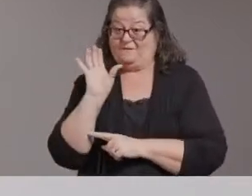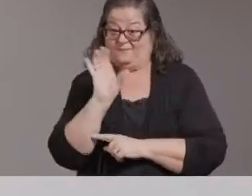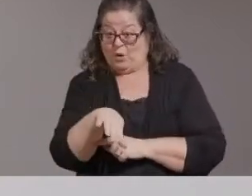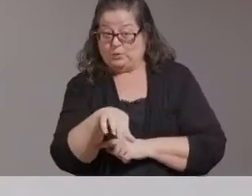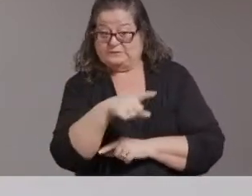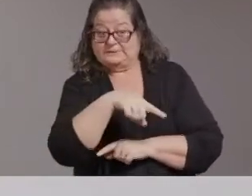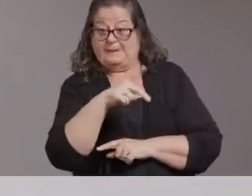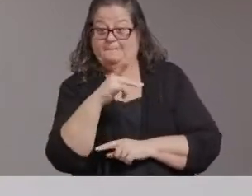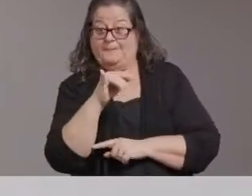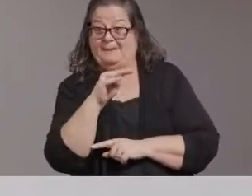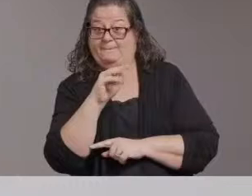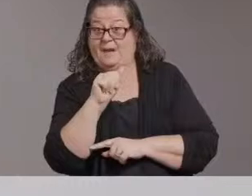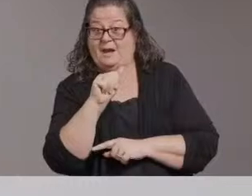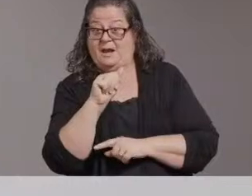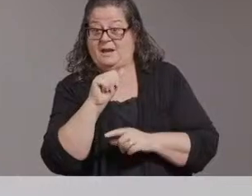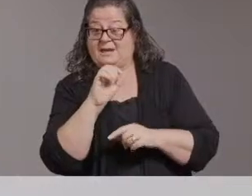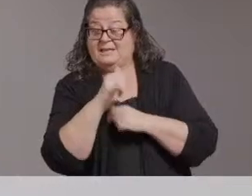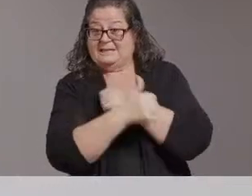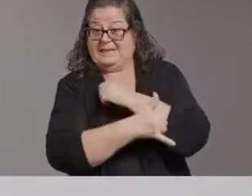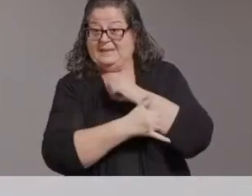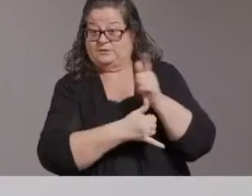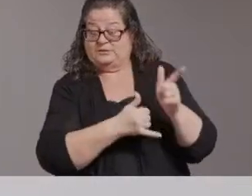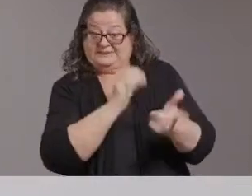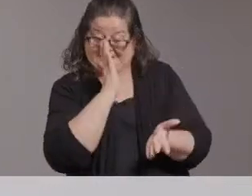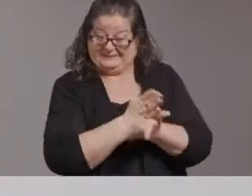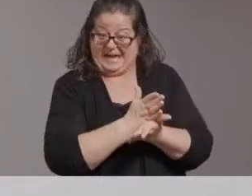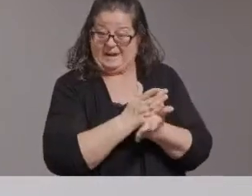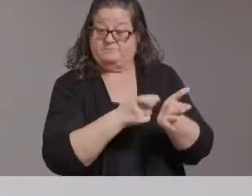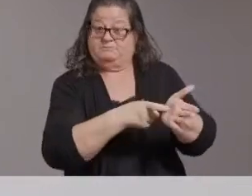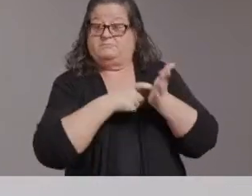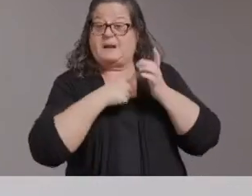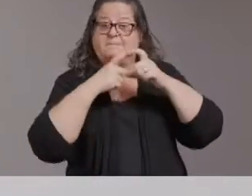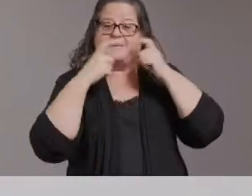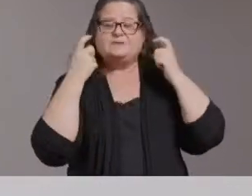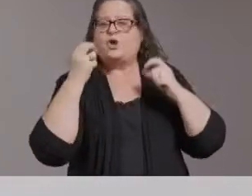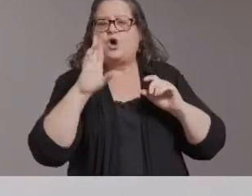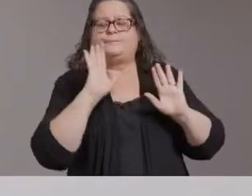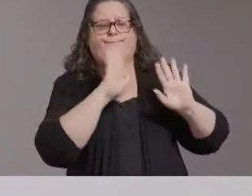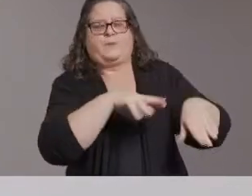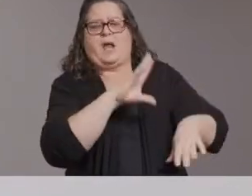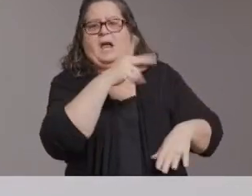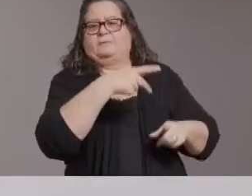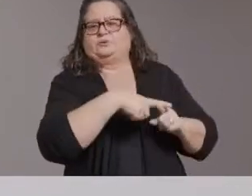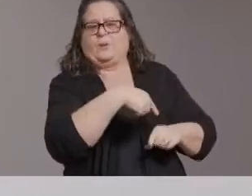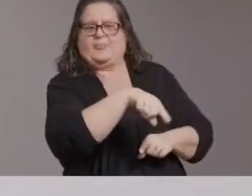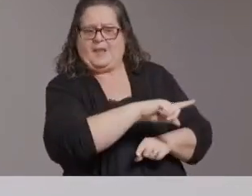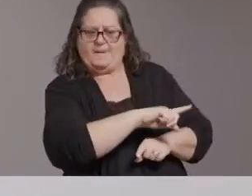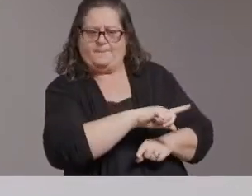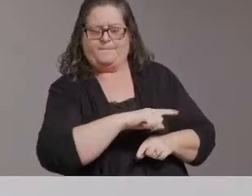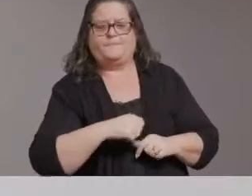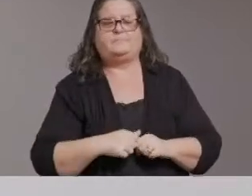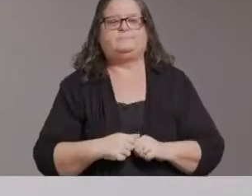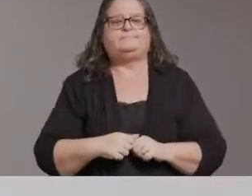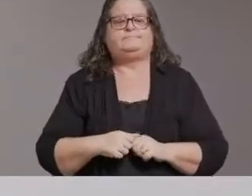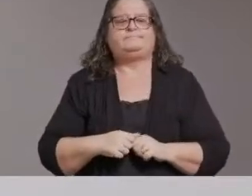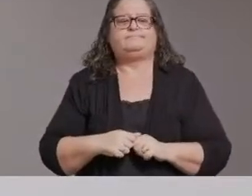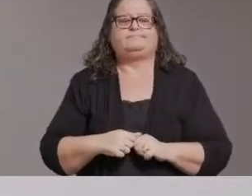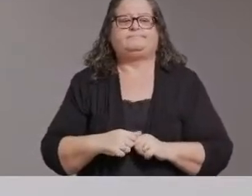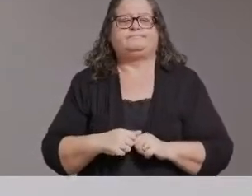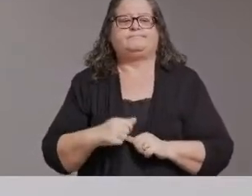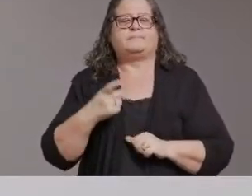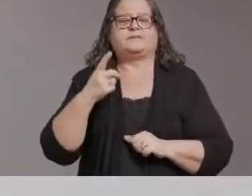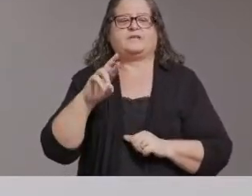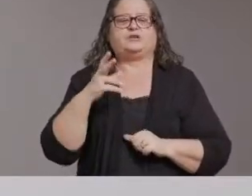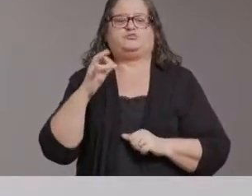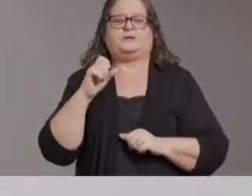I don't see us using that authority at this time. You know, where we will